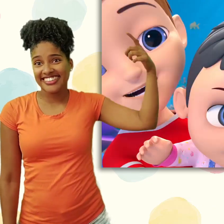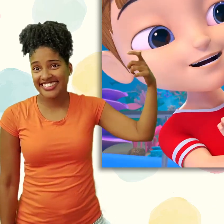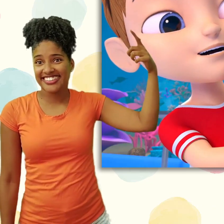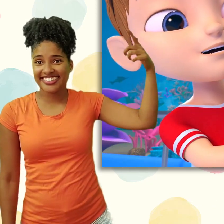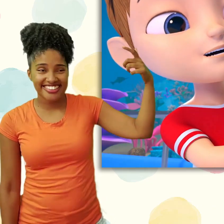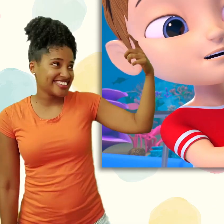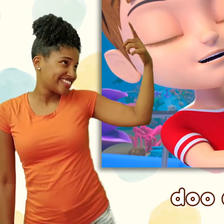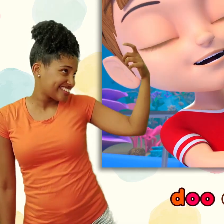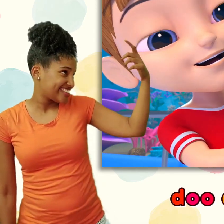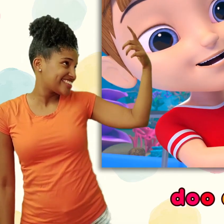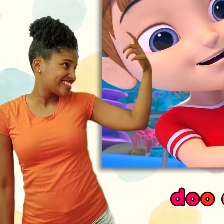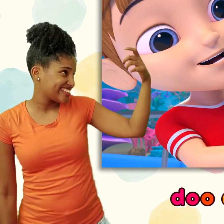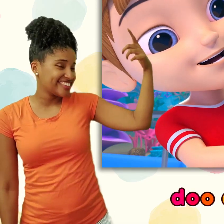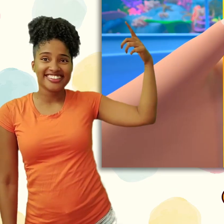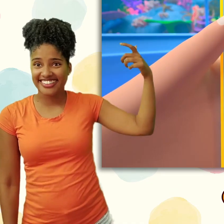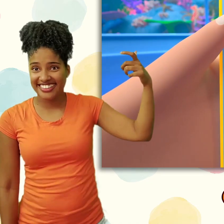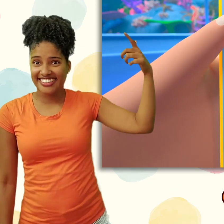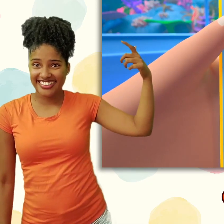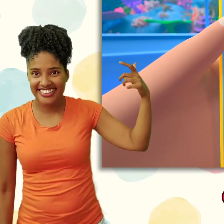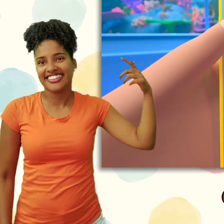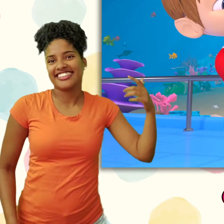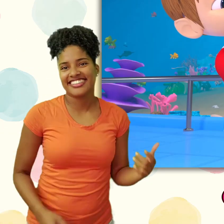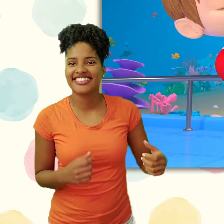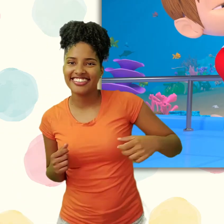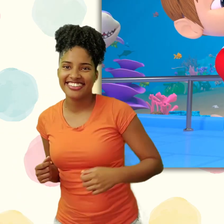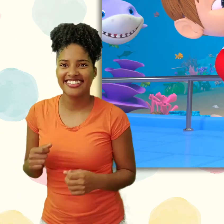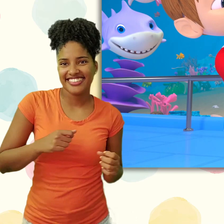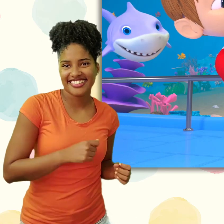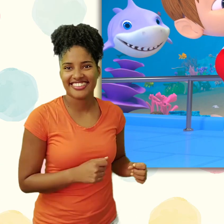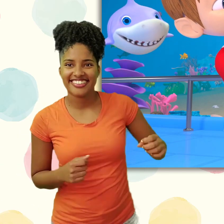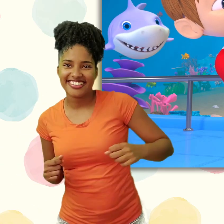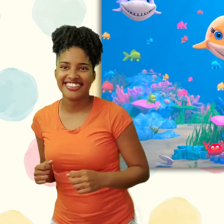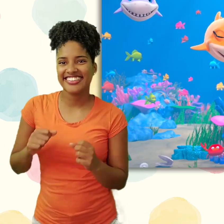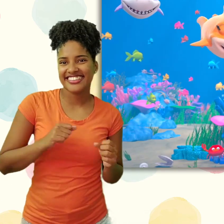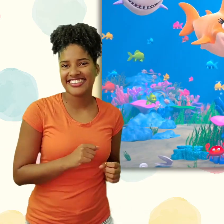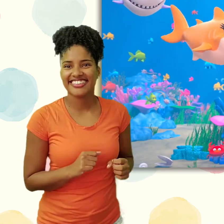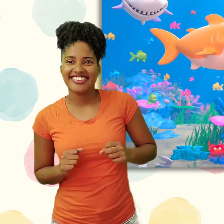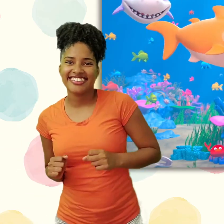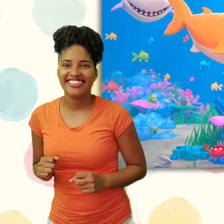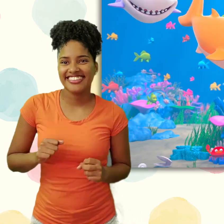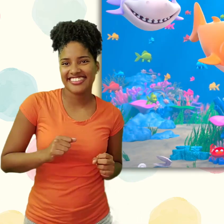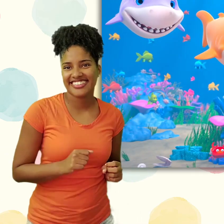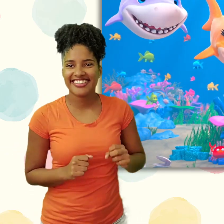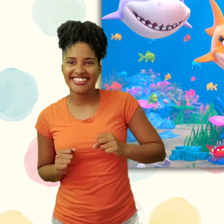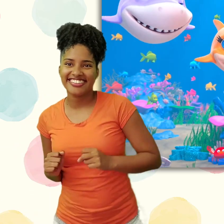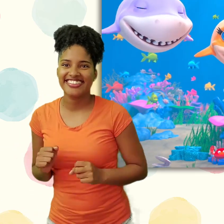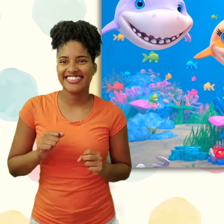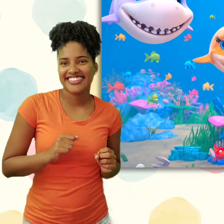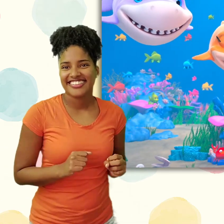do-do-do-do. Take a selfie, do-do-do-do. Click, click, click. Cool.